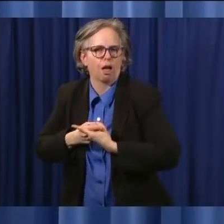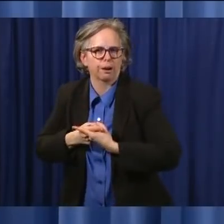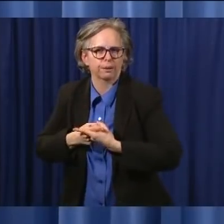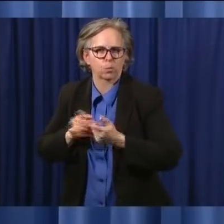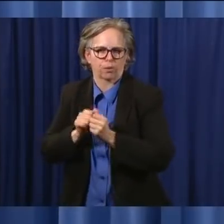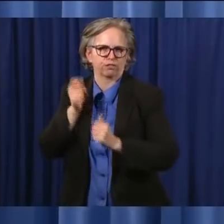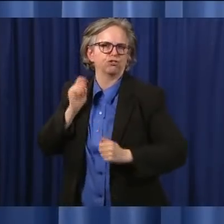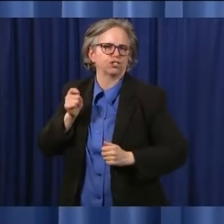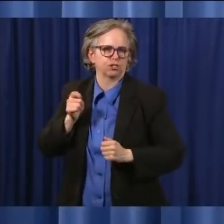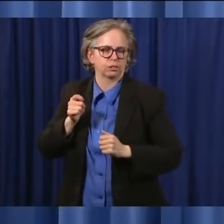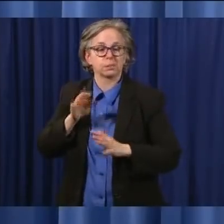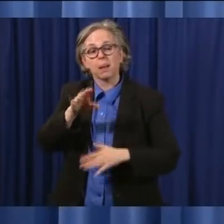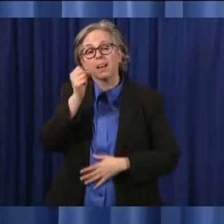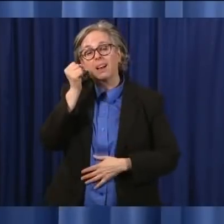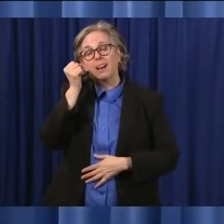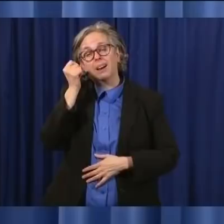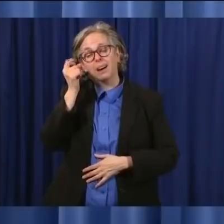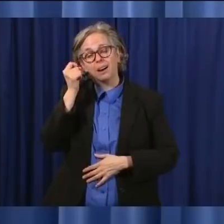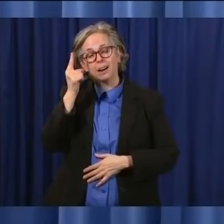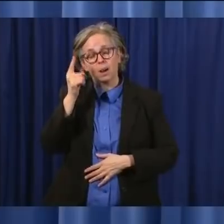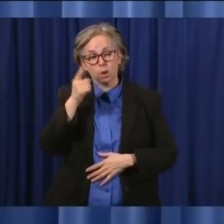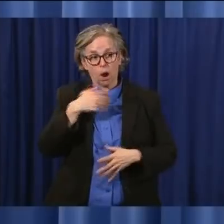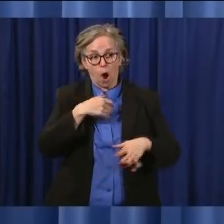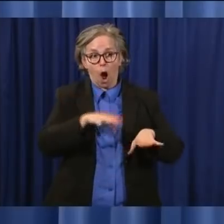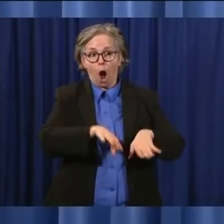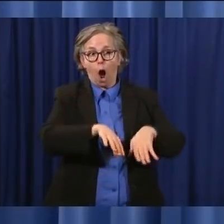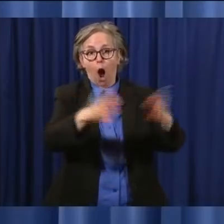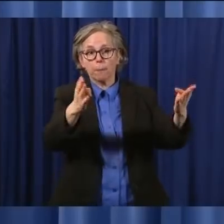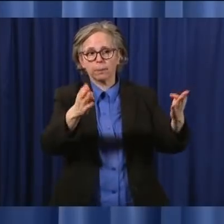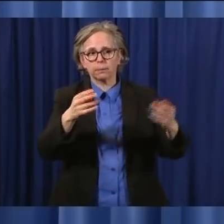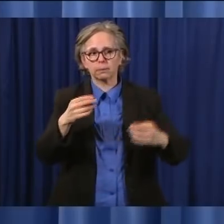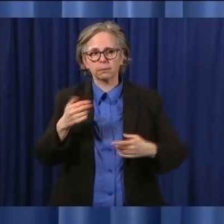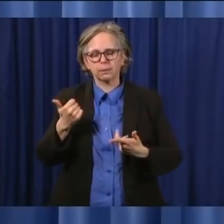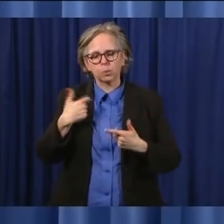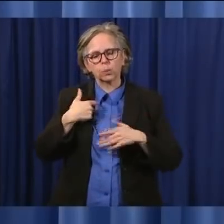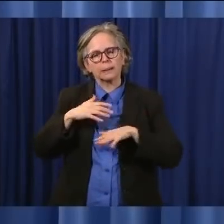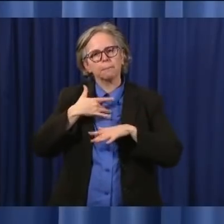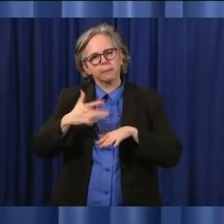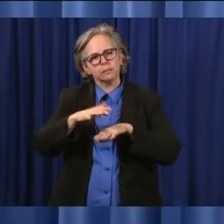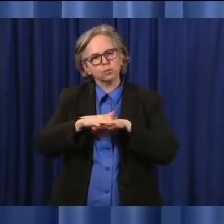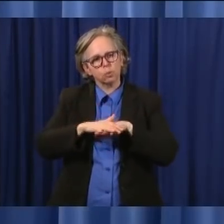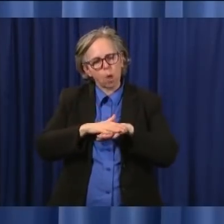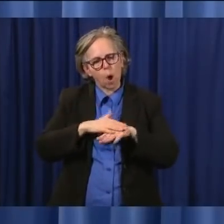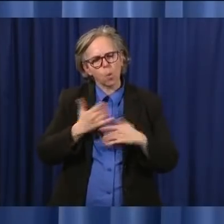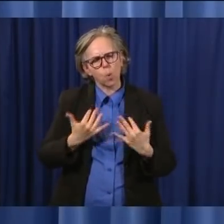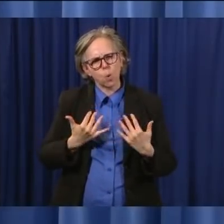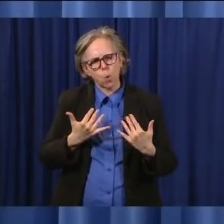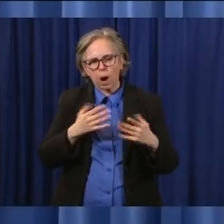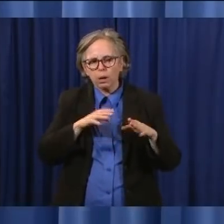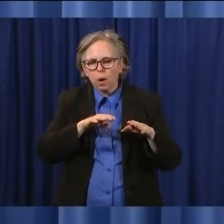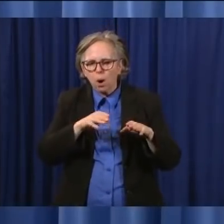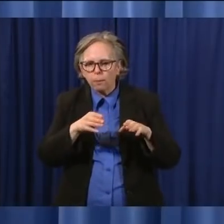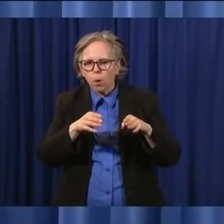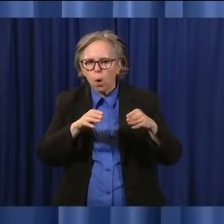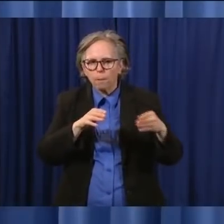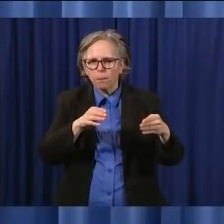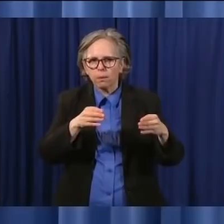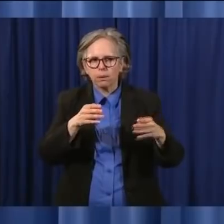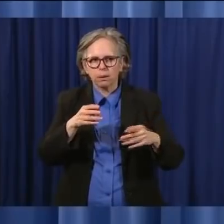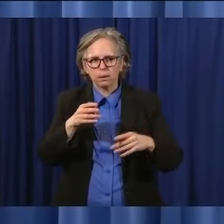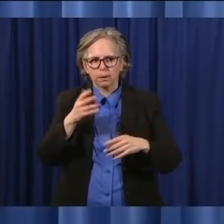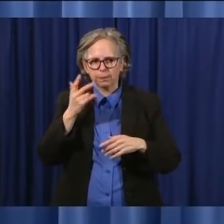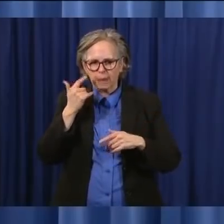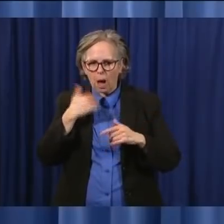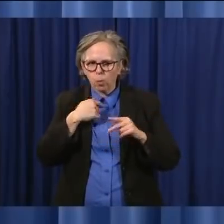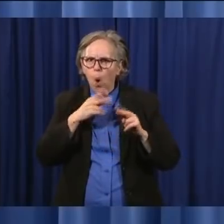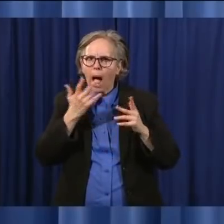and as we try to monitor what is going on as far as the cases, like Randy was asking about cases, we